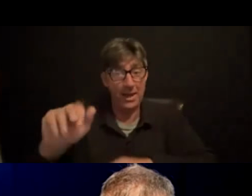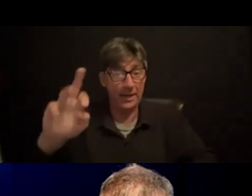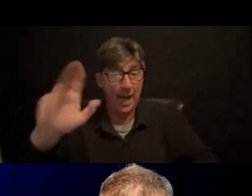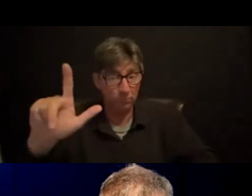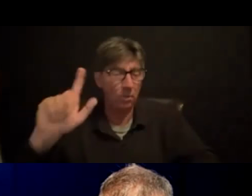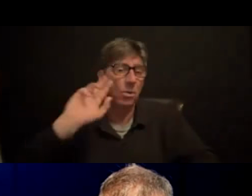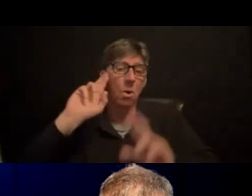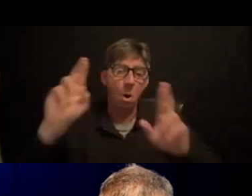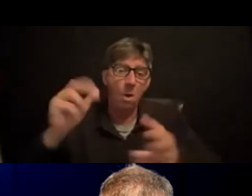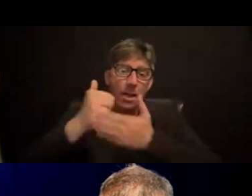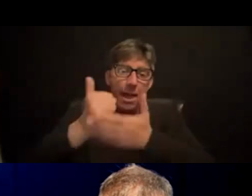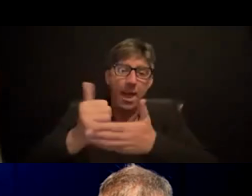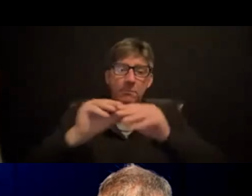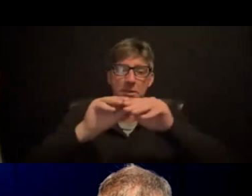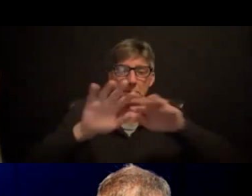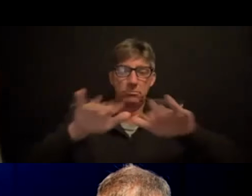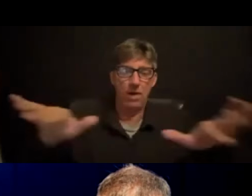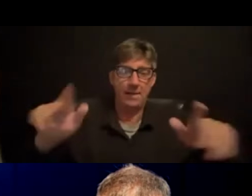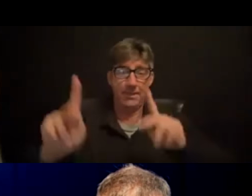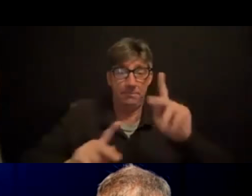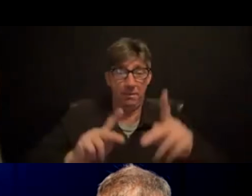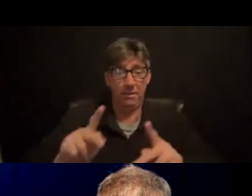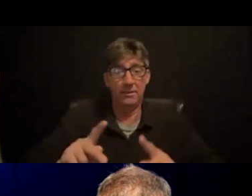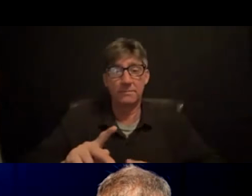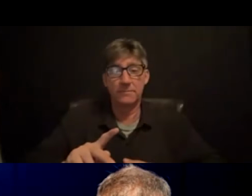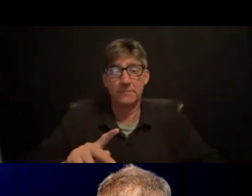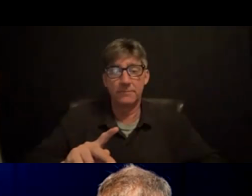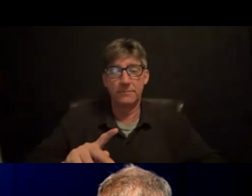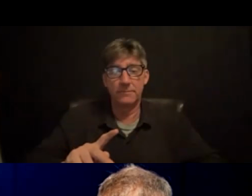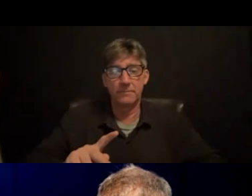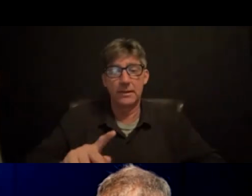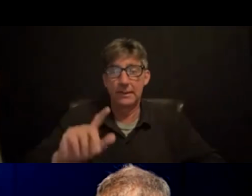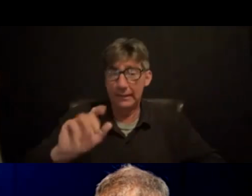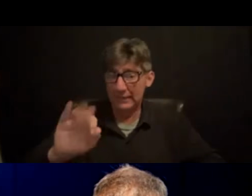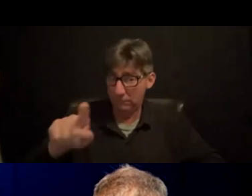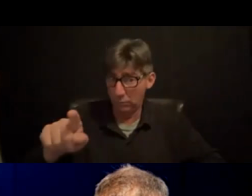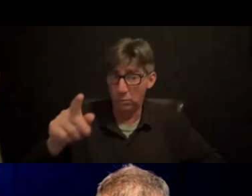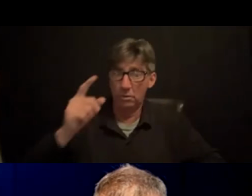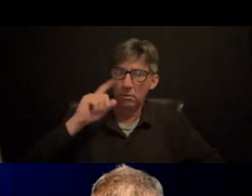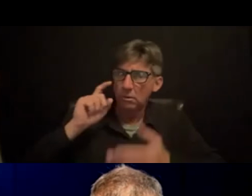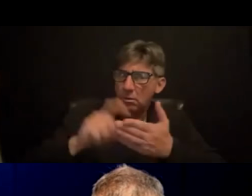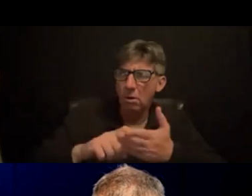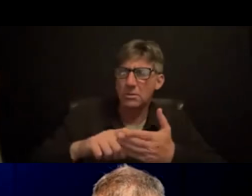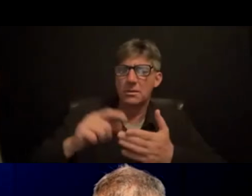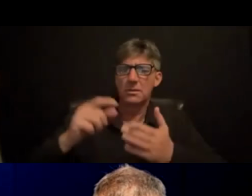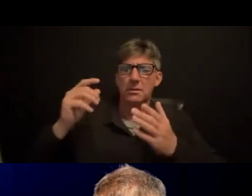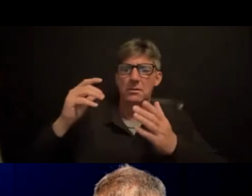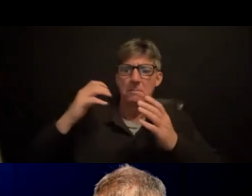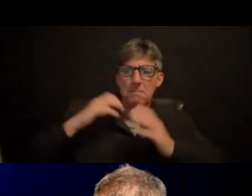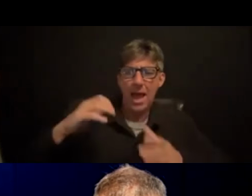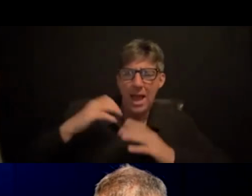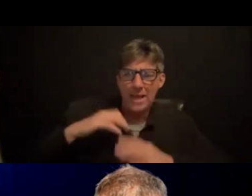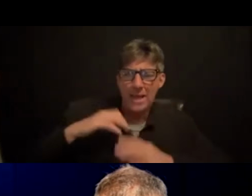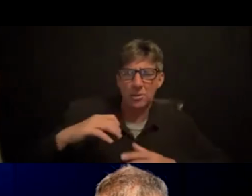help spread people out. But we do ask people if they do see passengers, to tweet us or contact